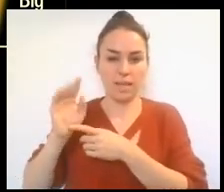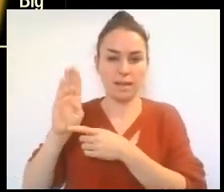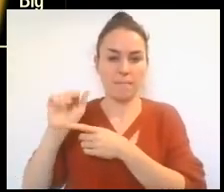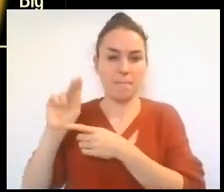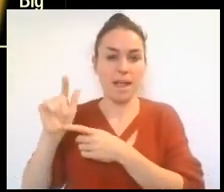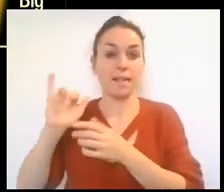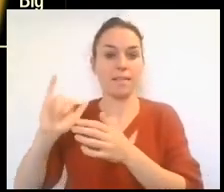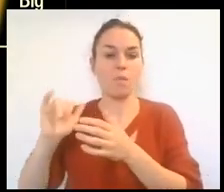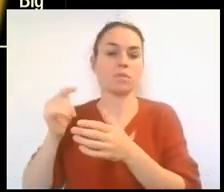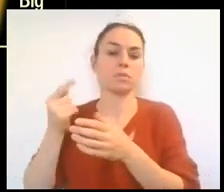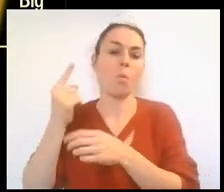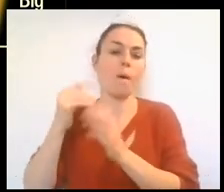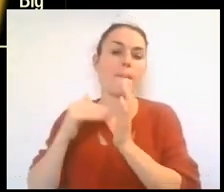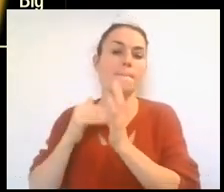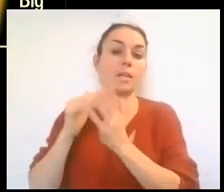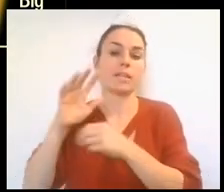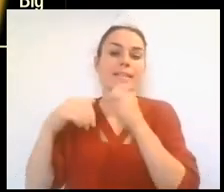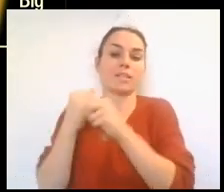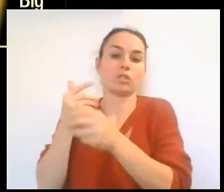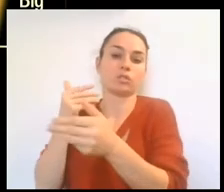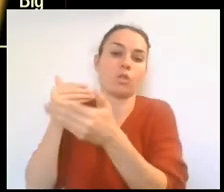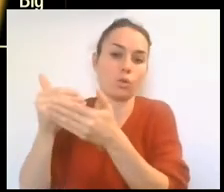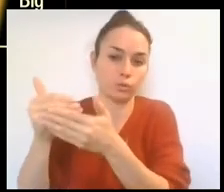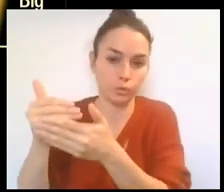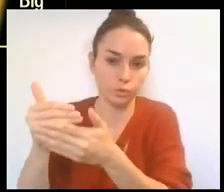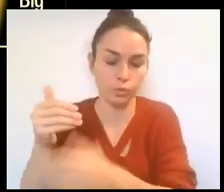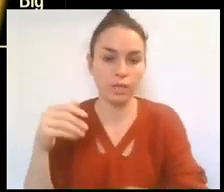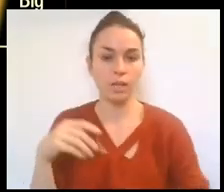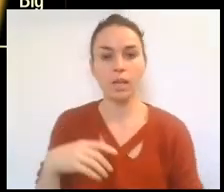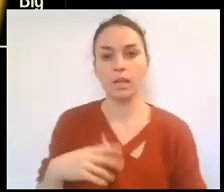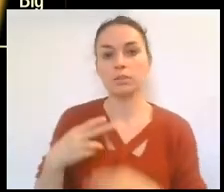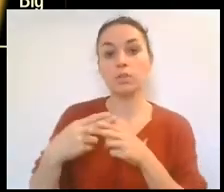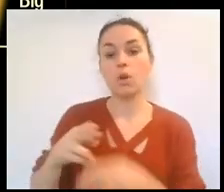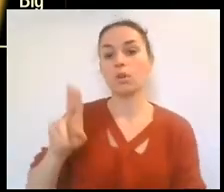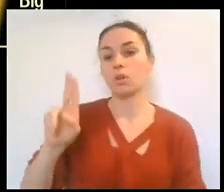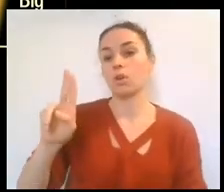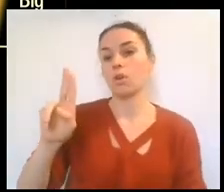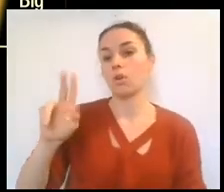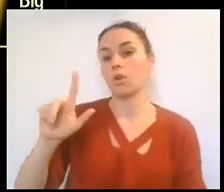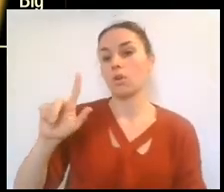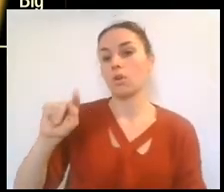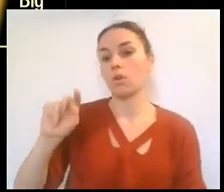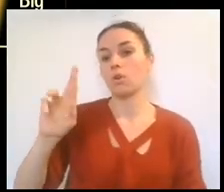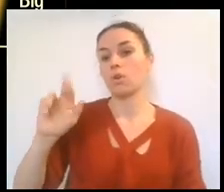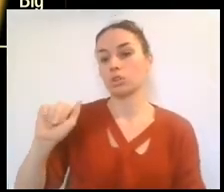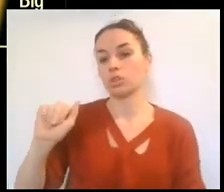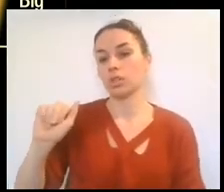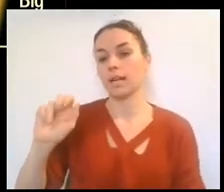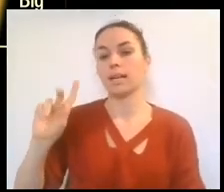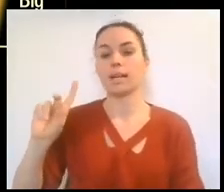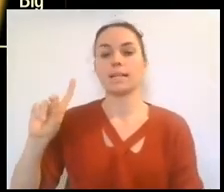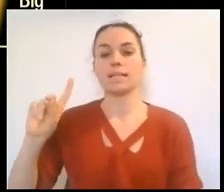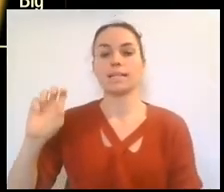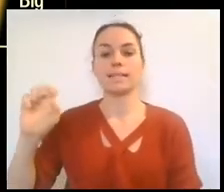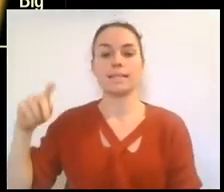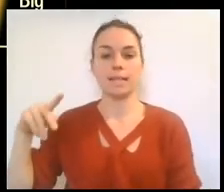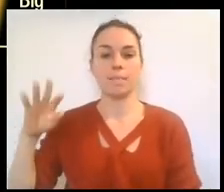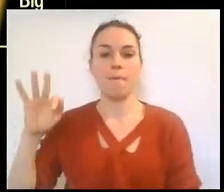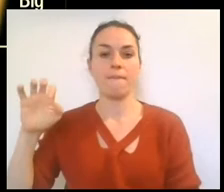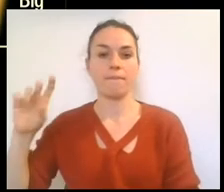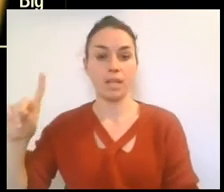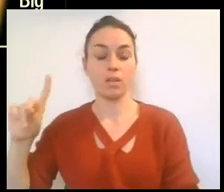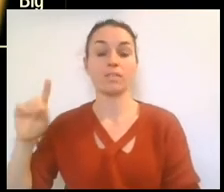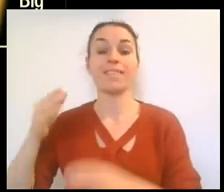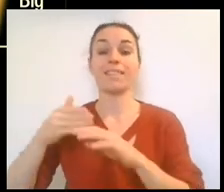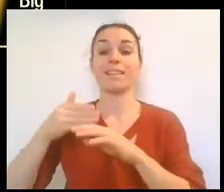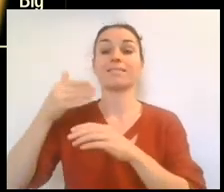Hubble Ultra Deep Field. And the follow-up telescope to the Hubble, the James Webb Space Telescope, that is